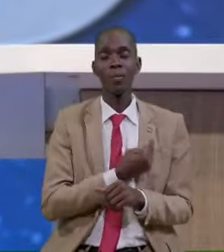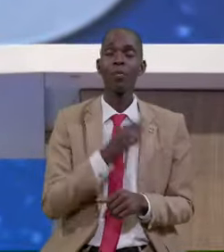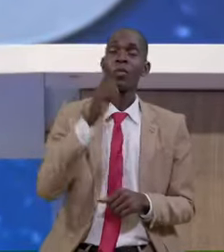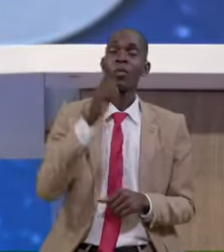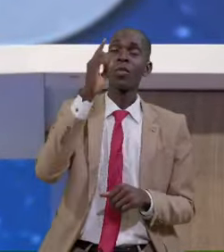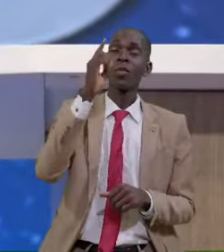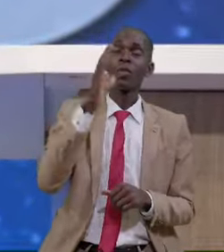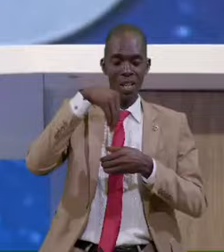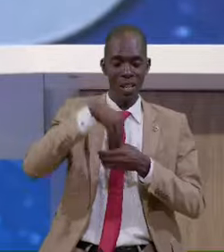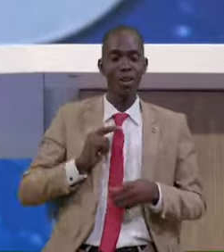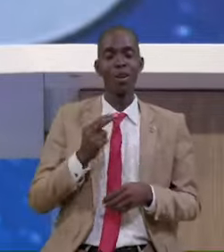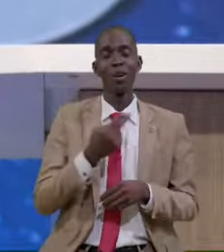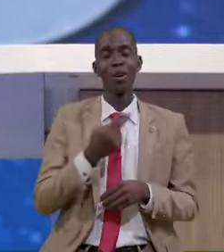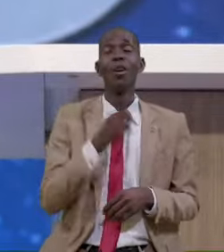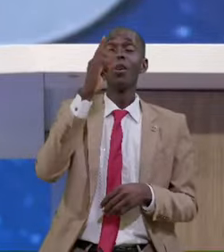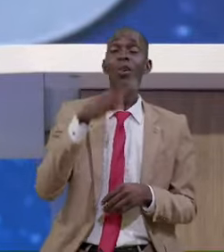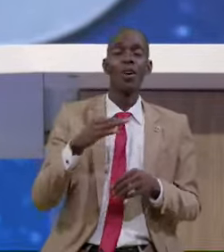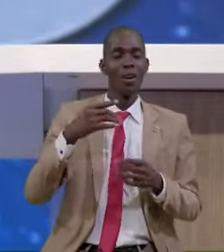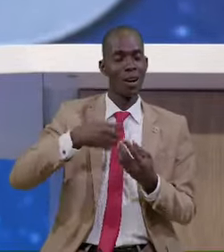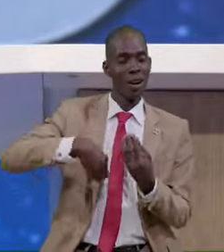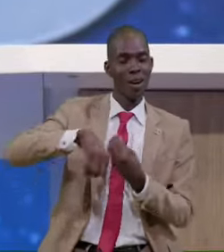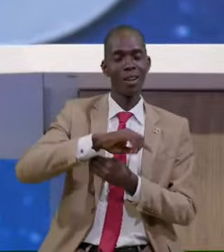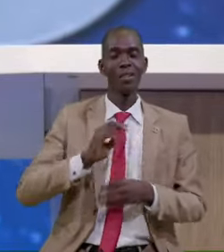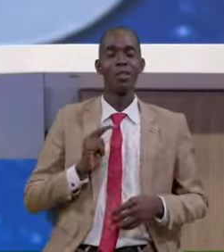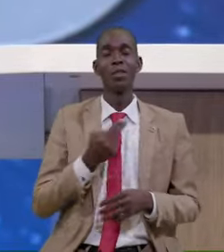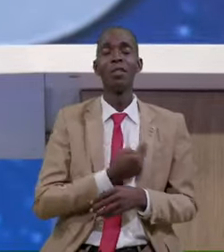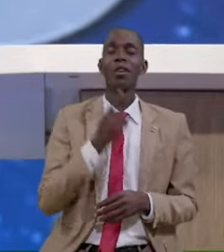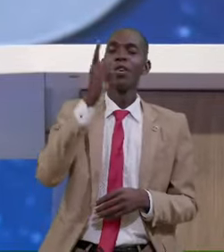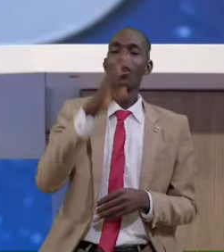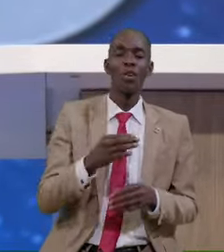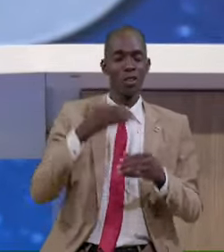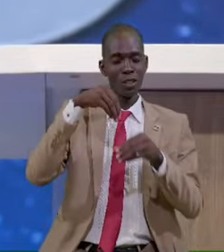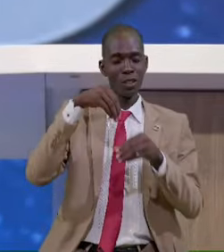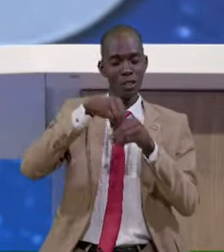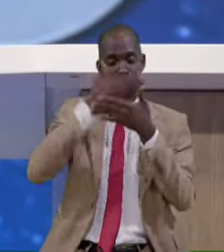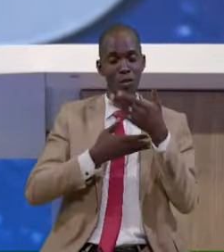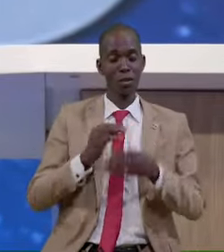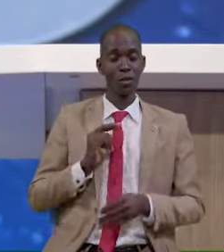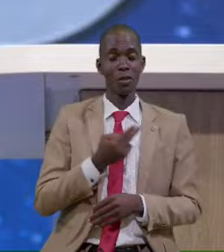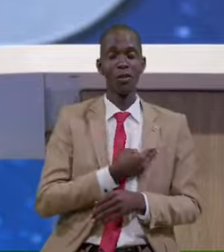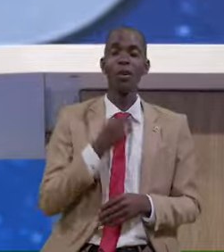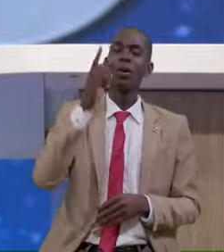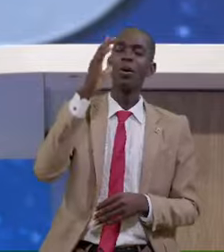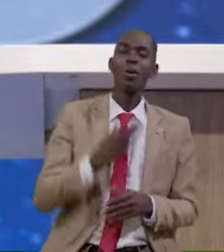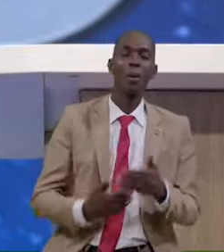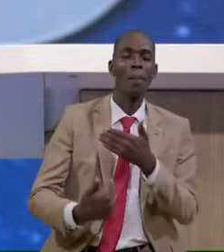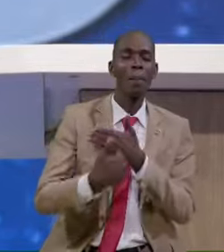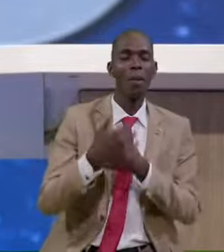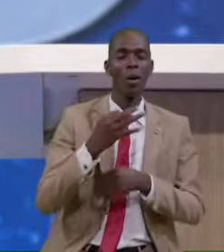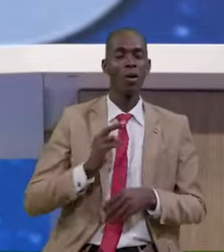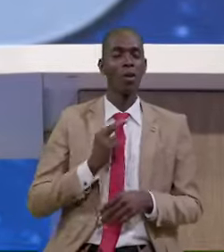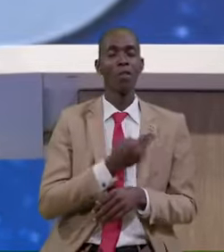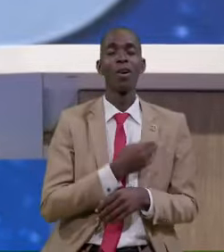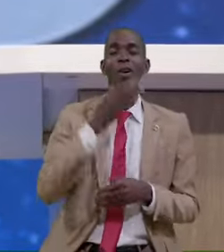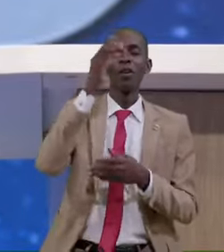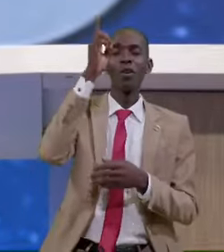in us, God around us, God in front of us, and God behind us, and God